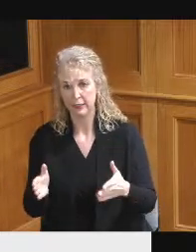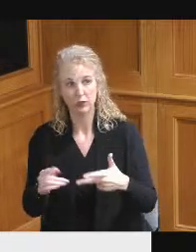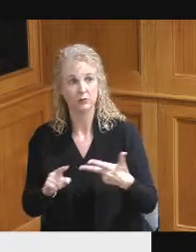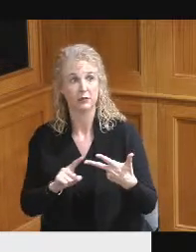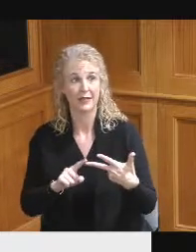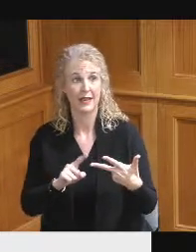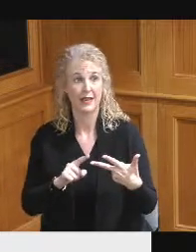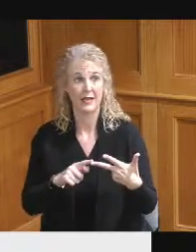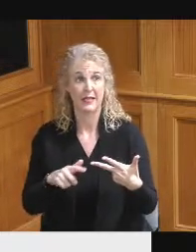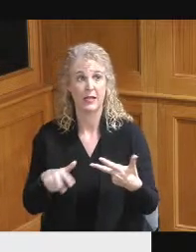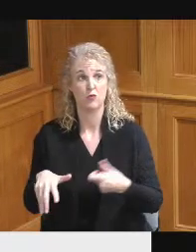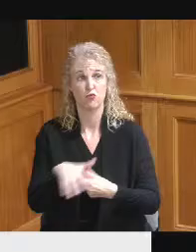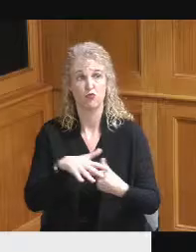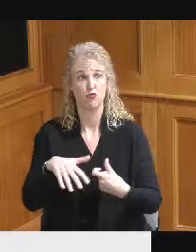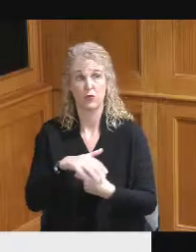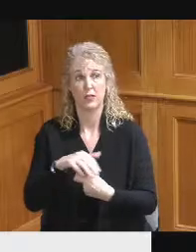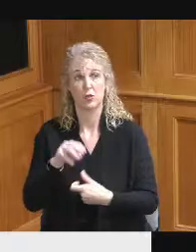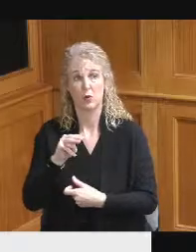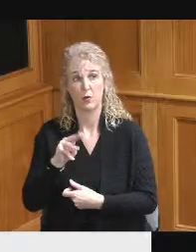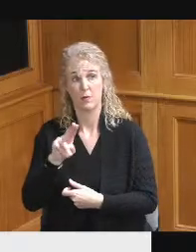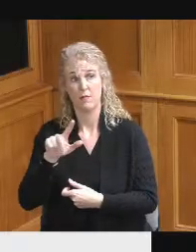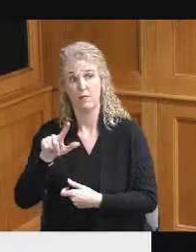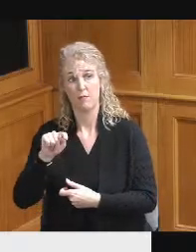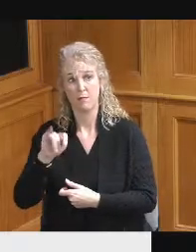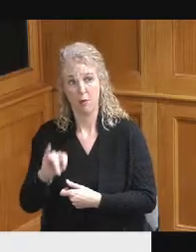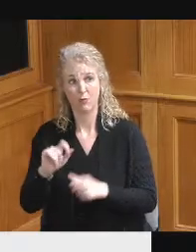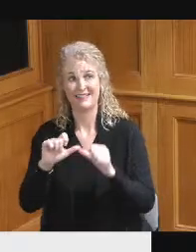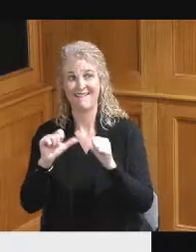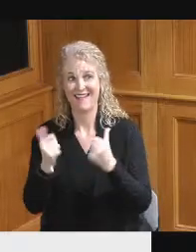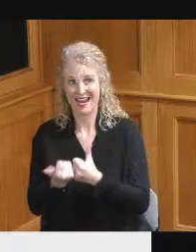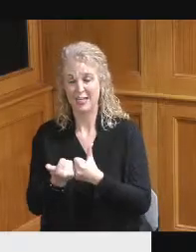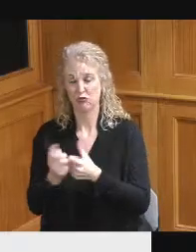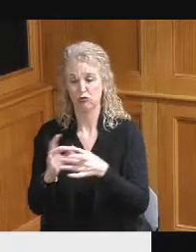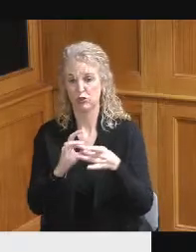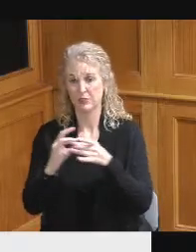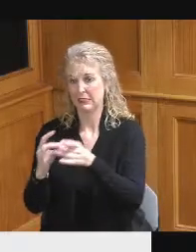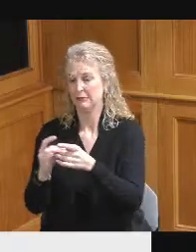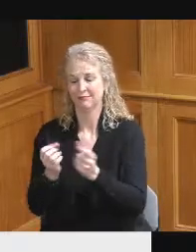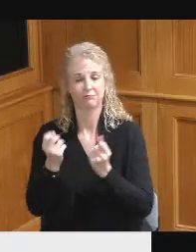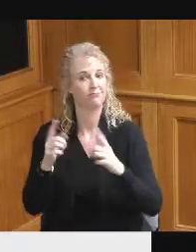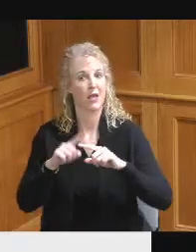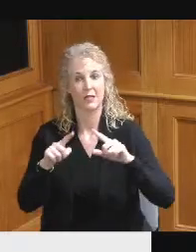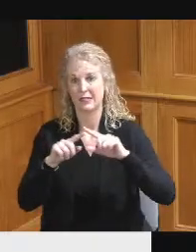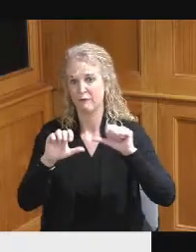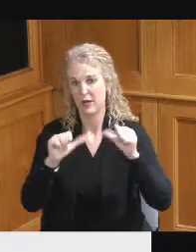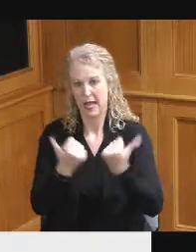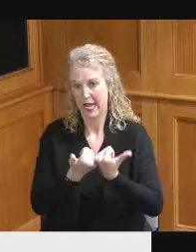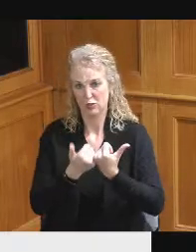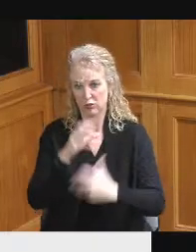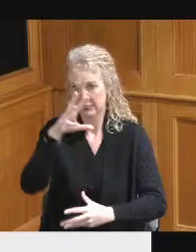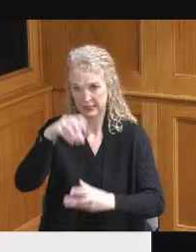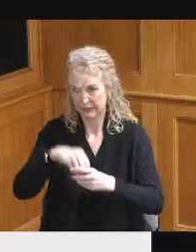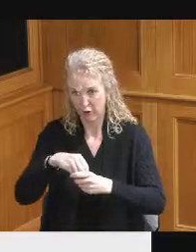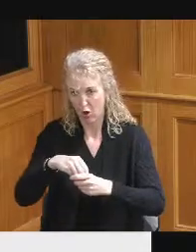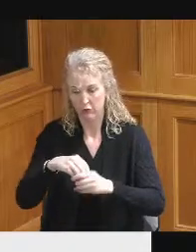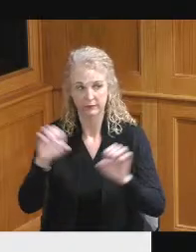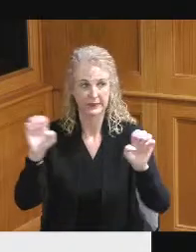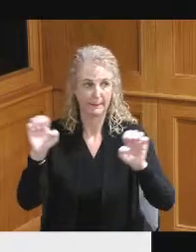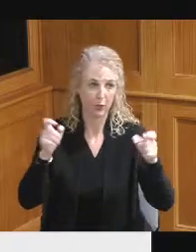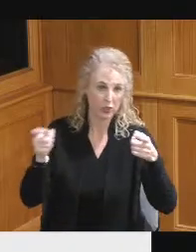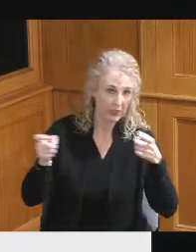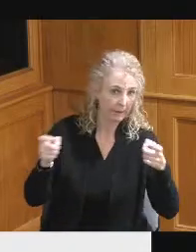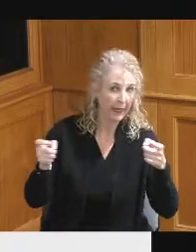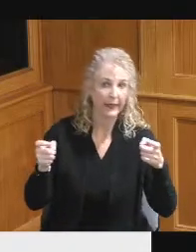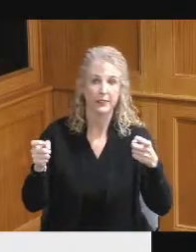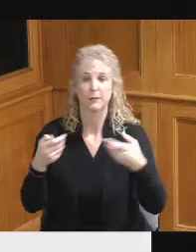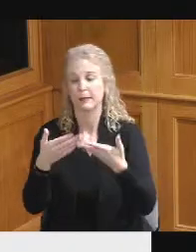Regional Multi-Agency Coalition, which is comprised of representatives from skilled nursing facilities, emergency management